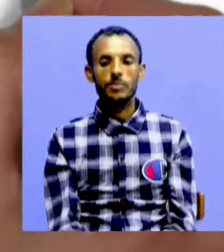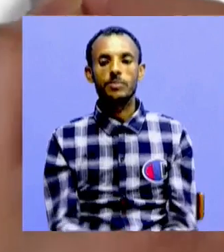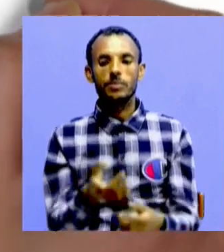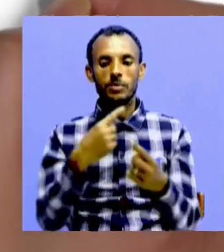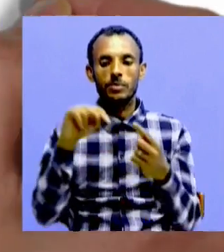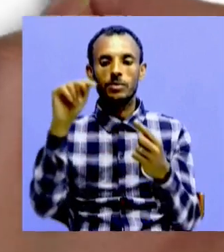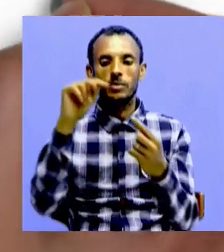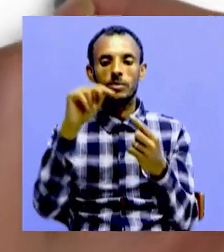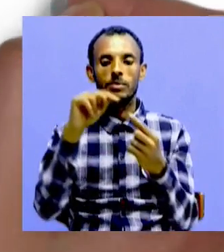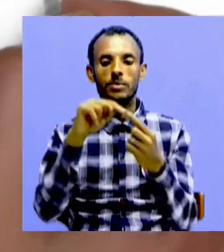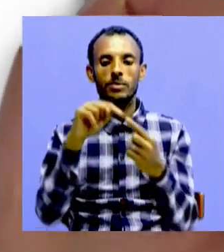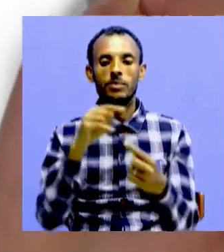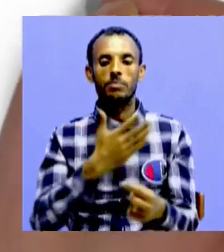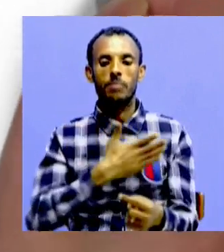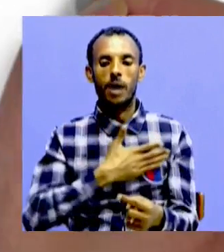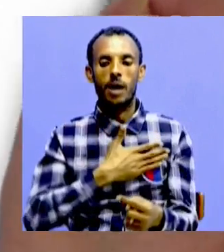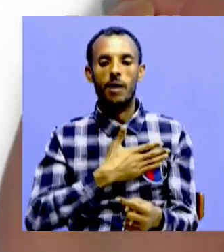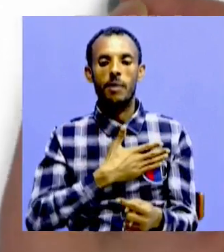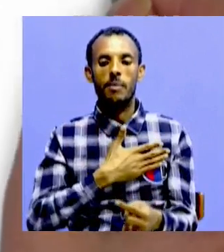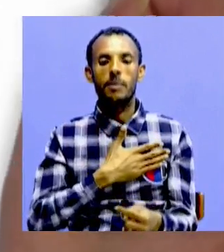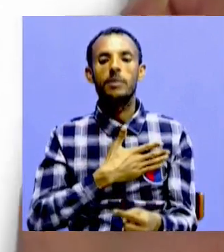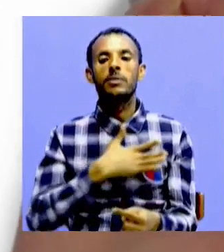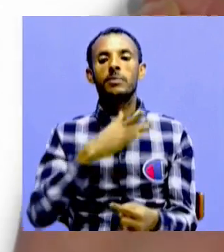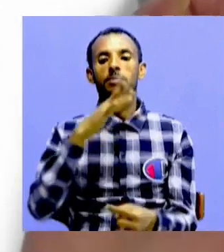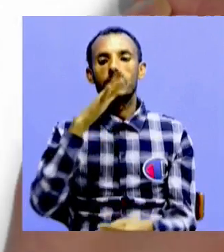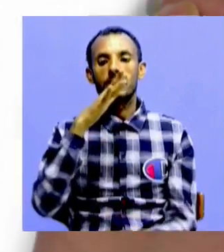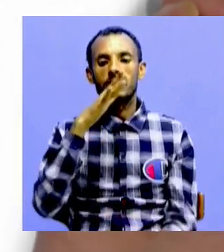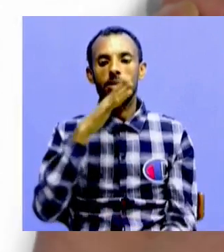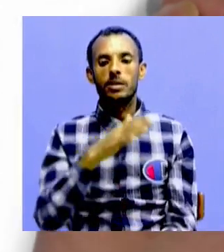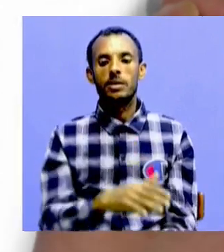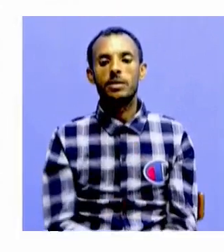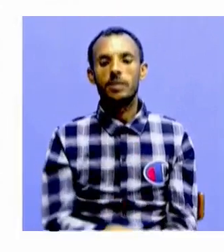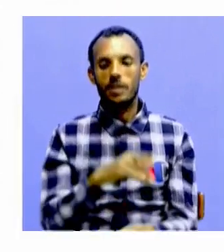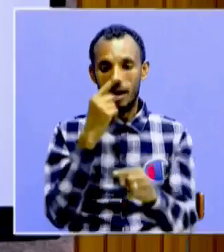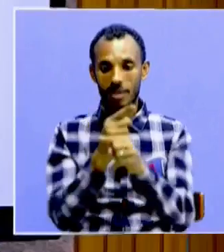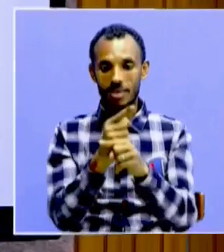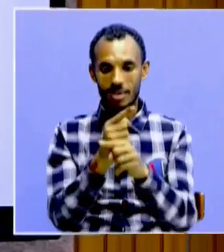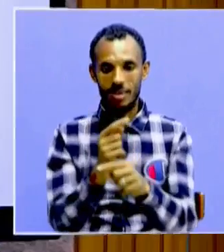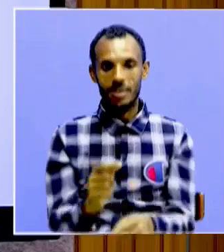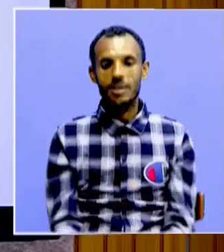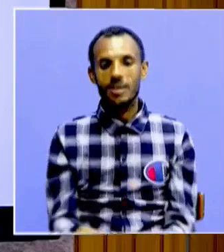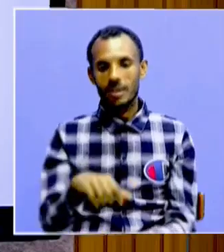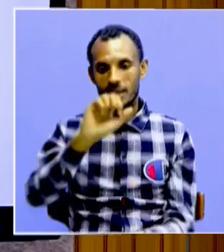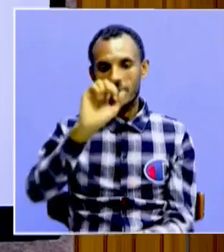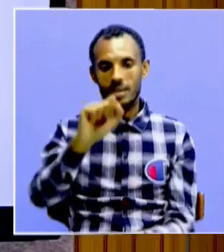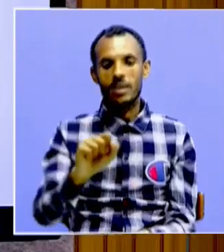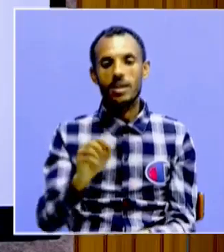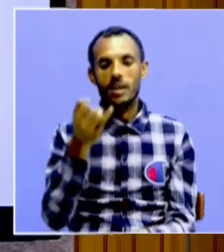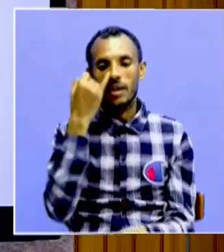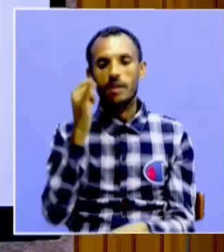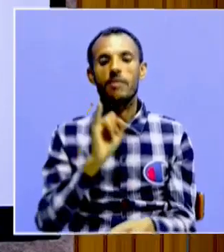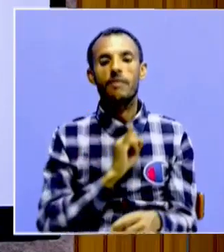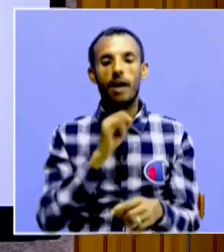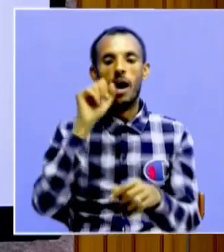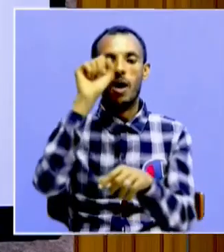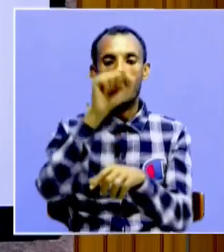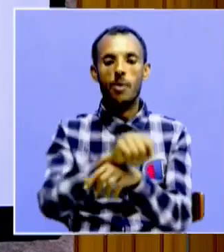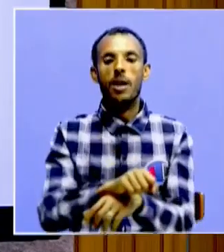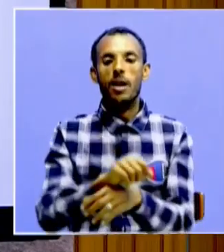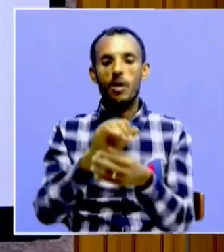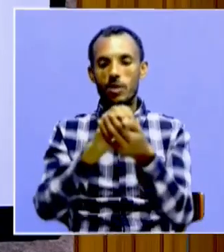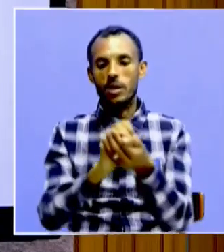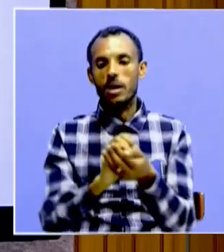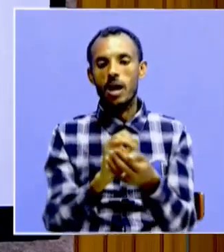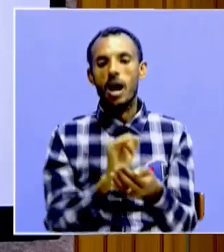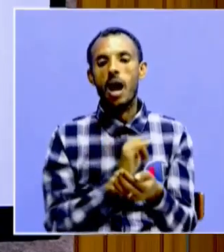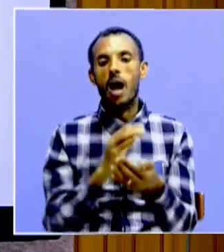to my mom. Right? Yes. If I won a lottery,